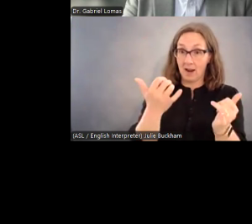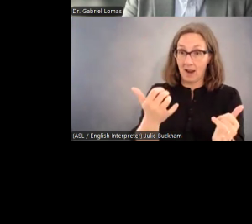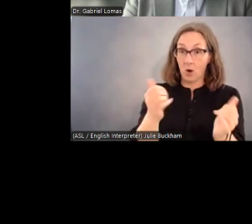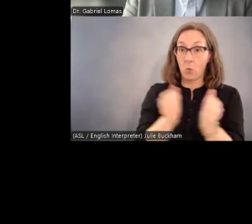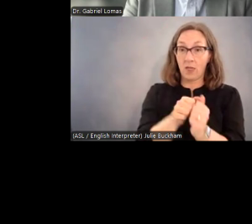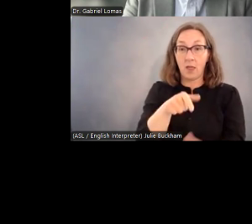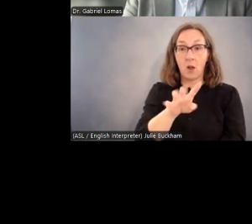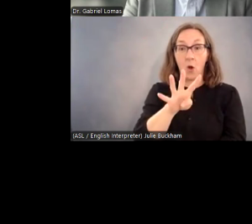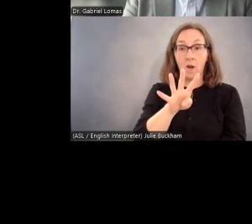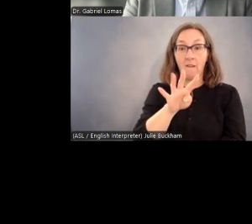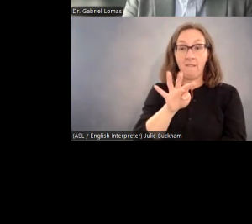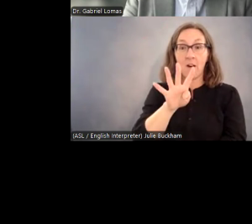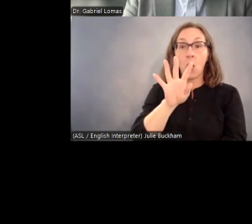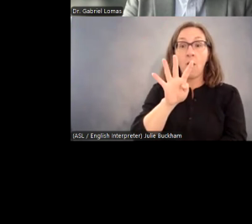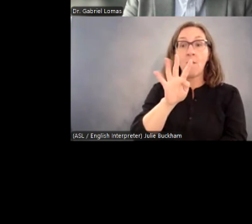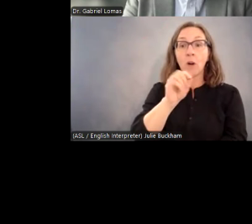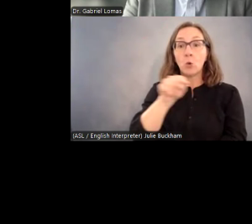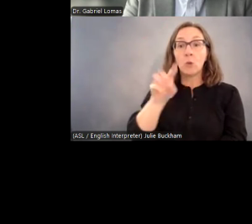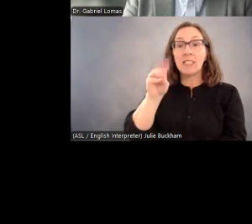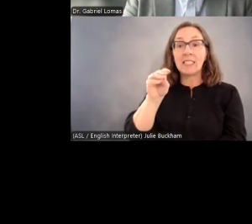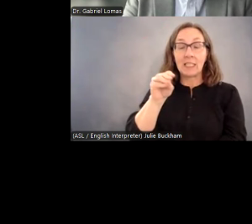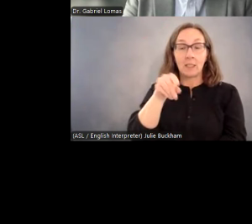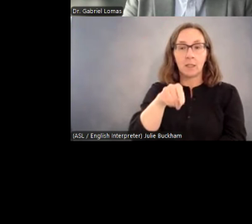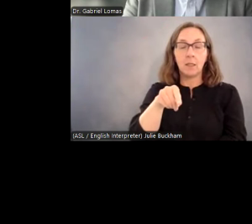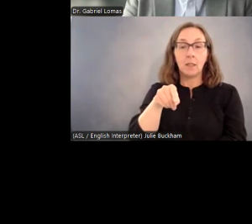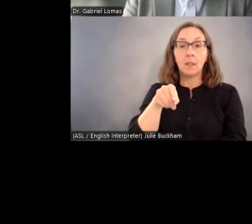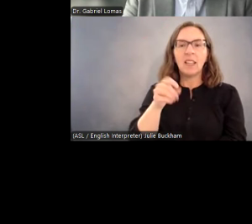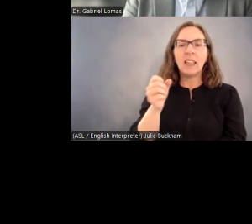60 inmates, guess how many interpreters they have